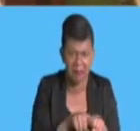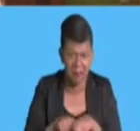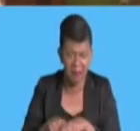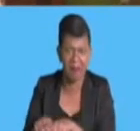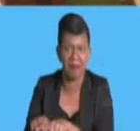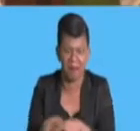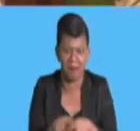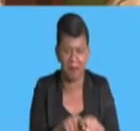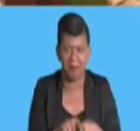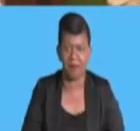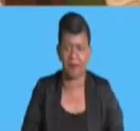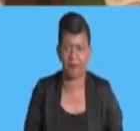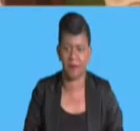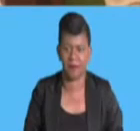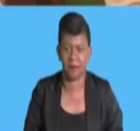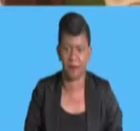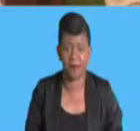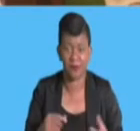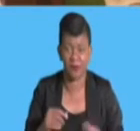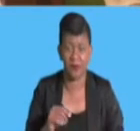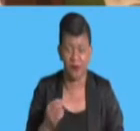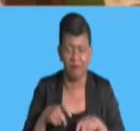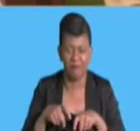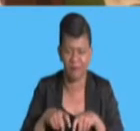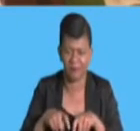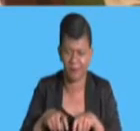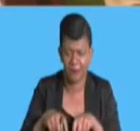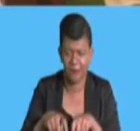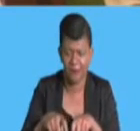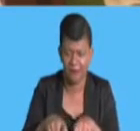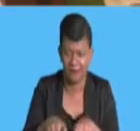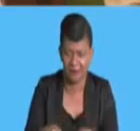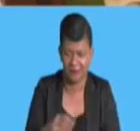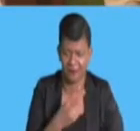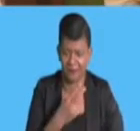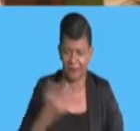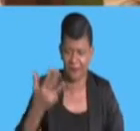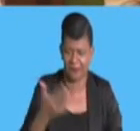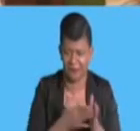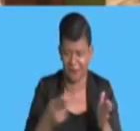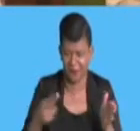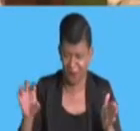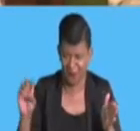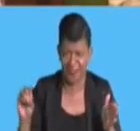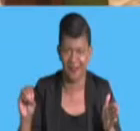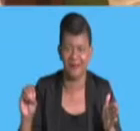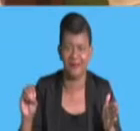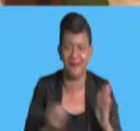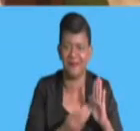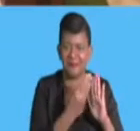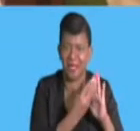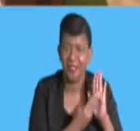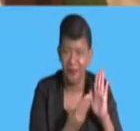is inconsistencies. Unfortunately, Mr. Speaker, the 2019-2020 budget handed down on Friday, the 7th of June